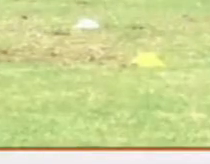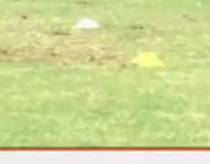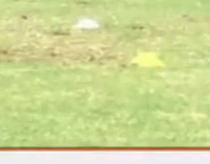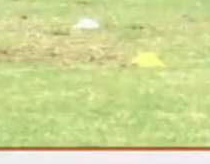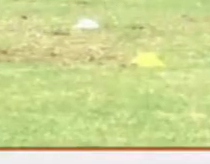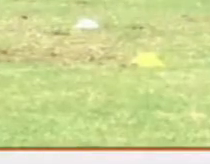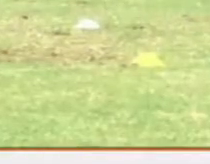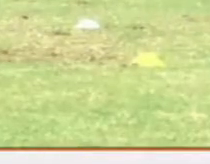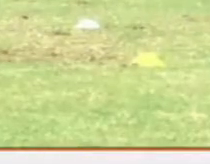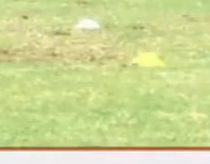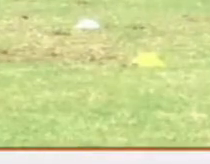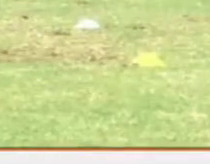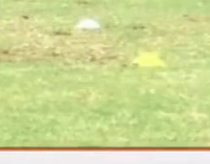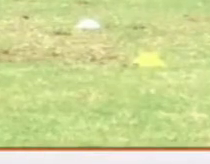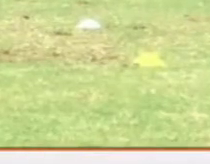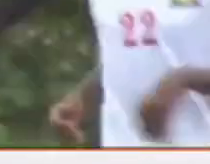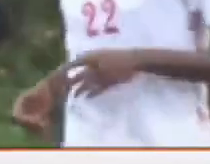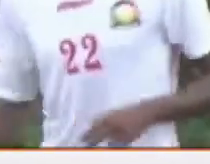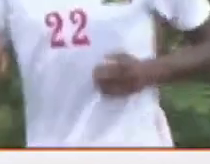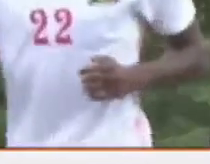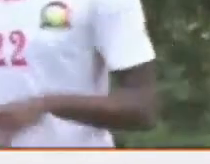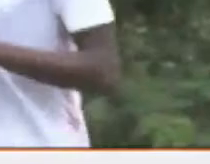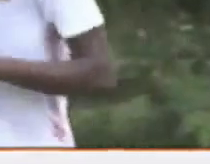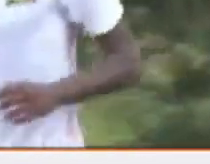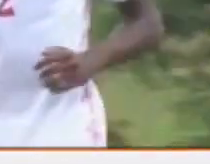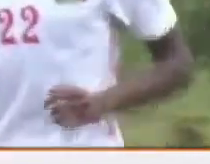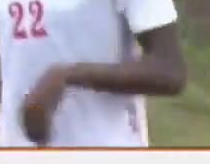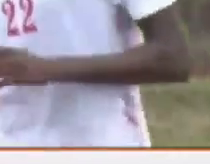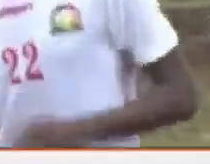Come on. Good one. Sorry, second ball. Bit back.